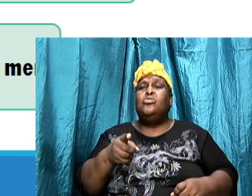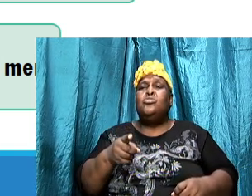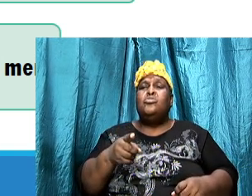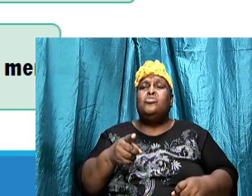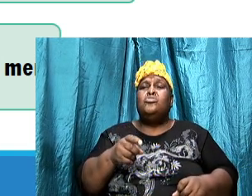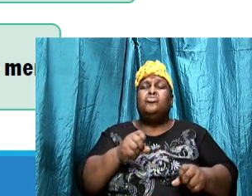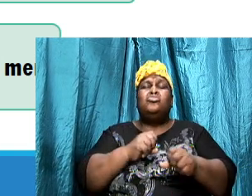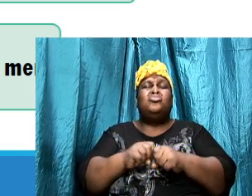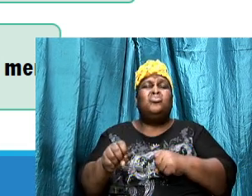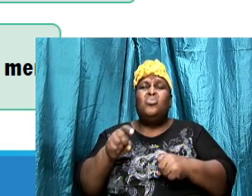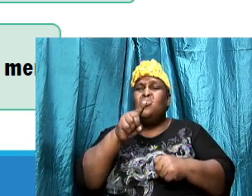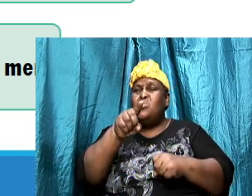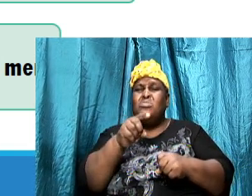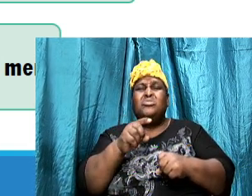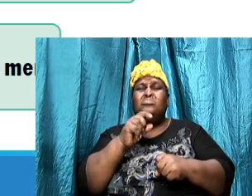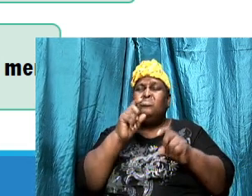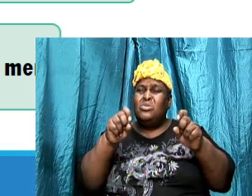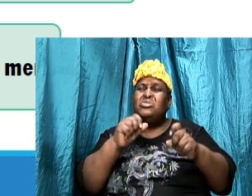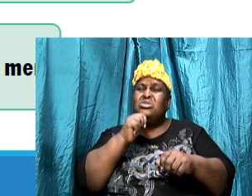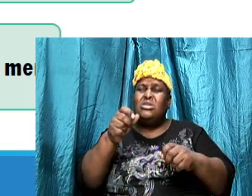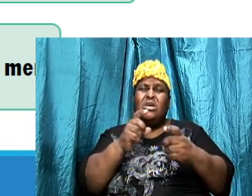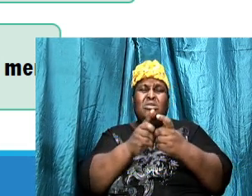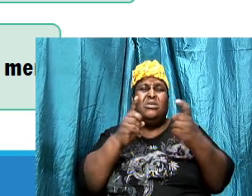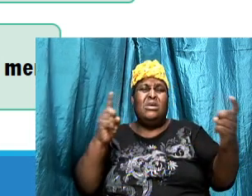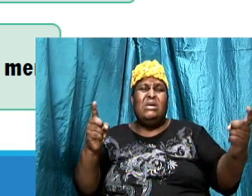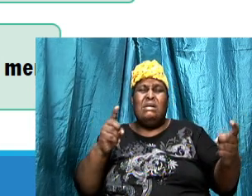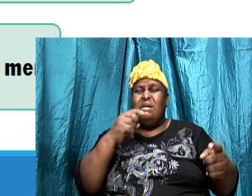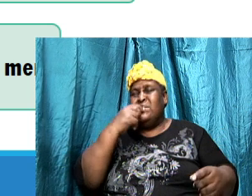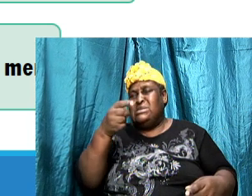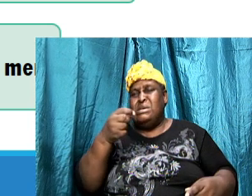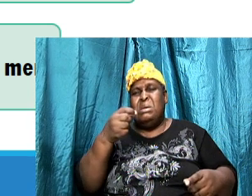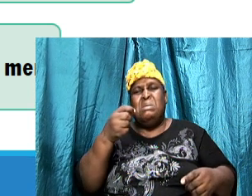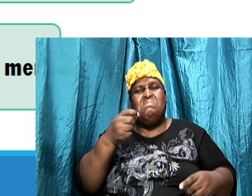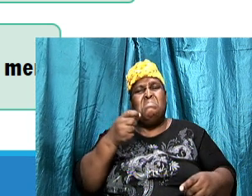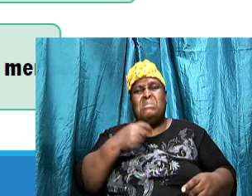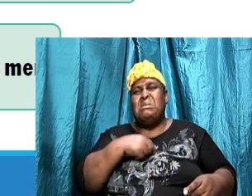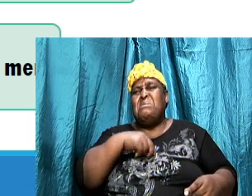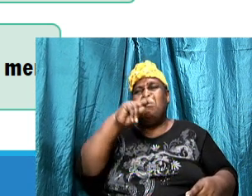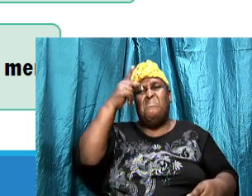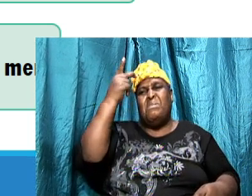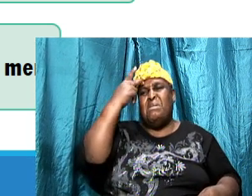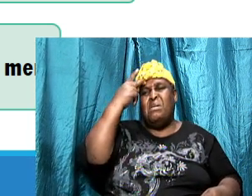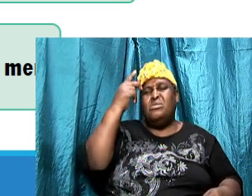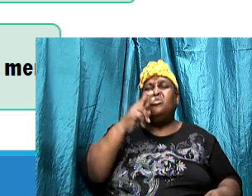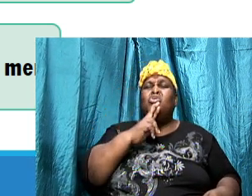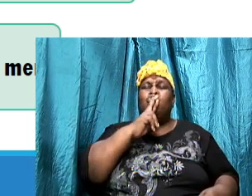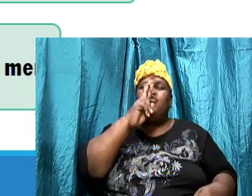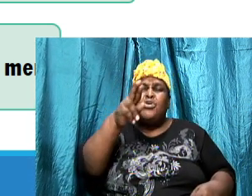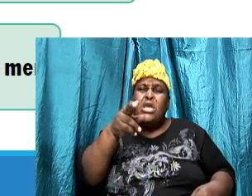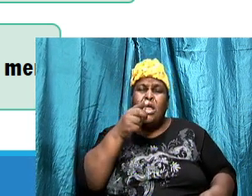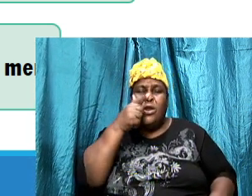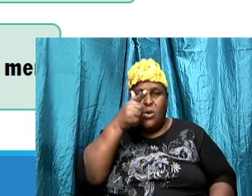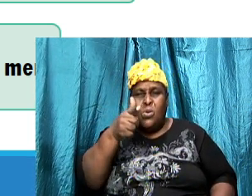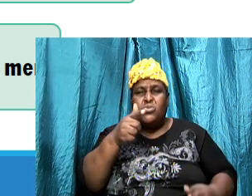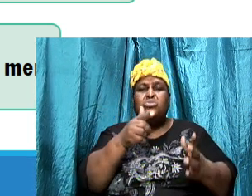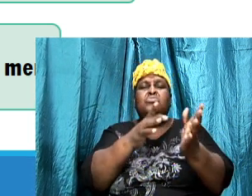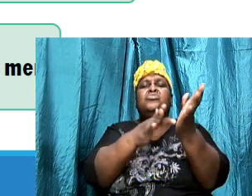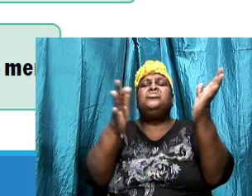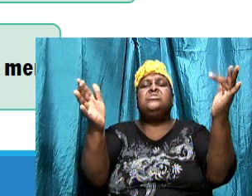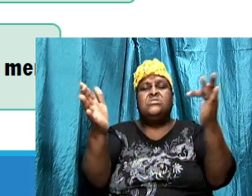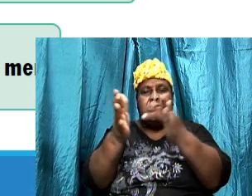so, and, you know, be saying that, you know, I am of Paul, and be, you know, we should really look to